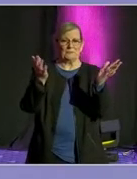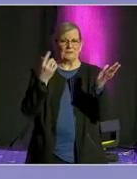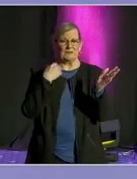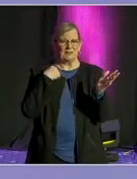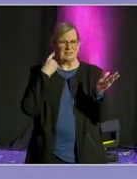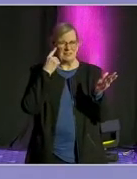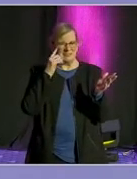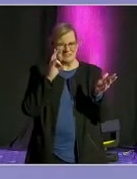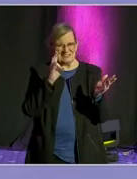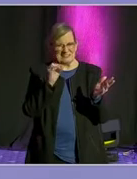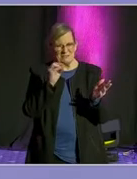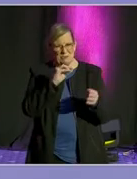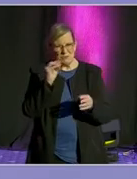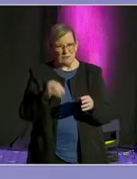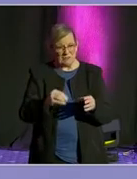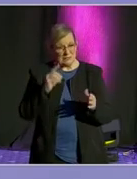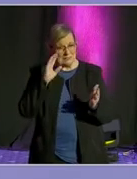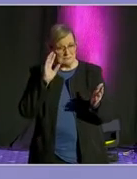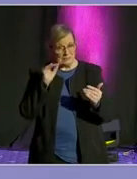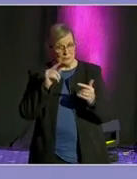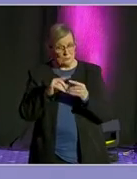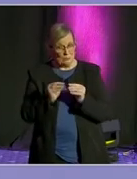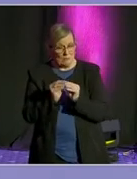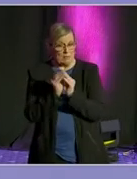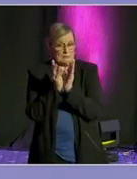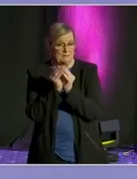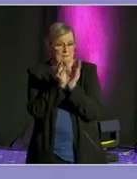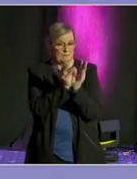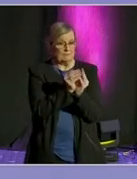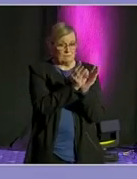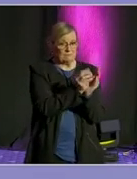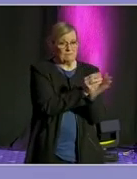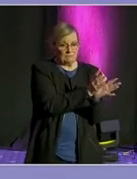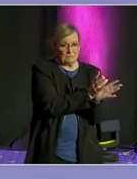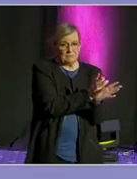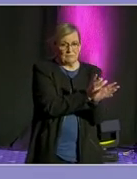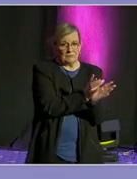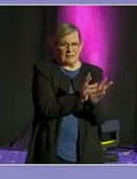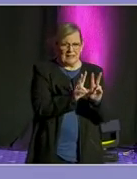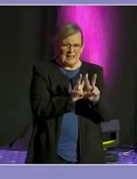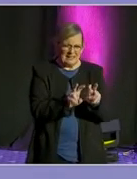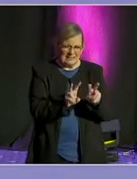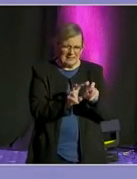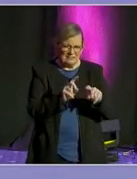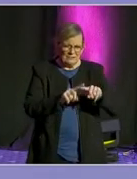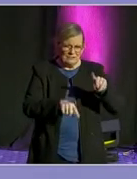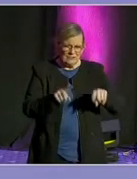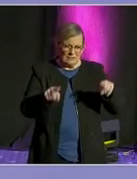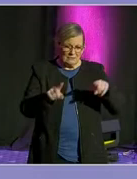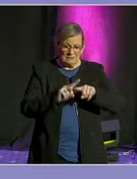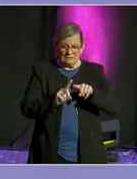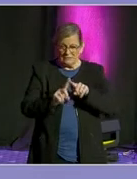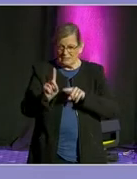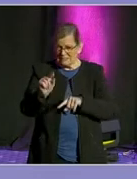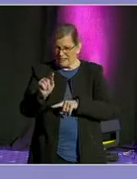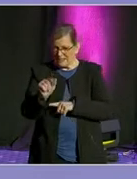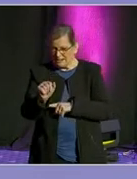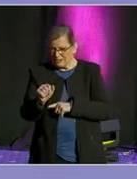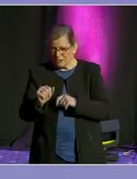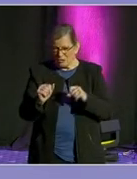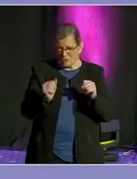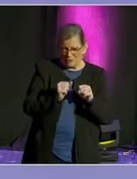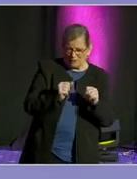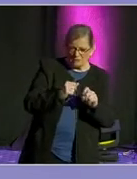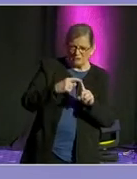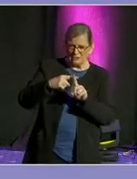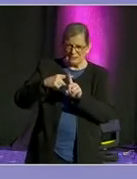trees are expected to be in blossom. Analyzing a variety of data, including winter temperatures, forecasts for March,